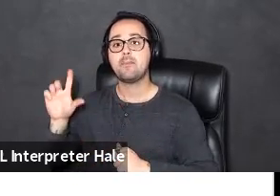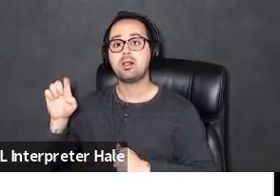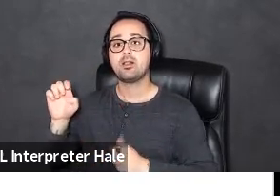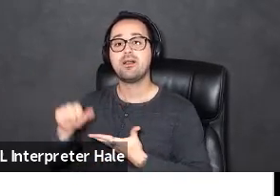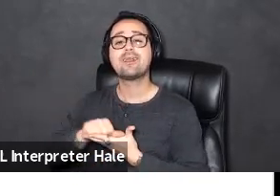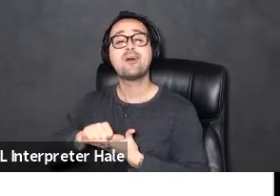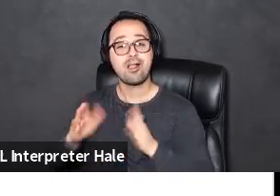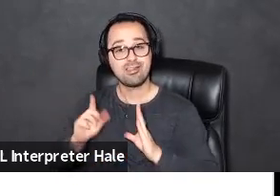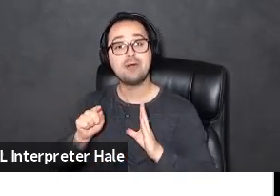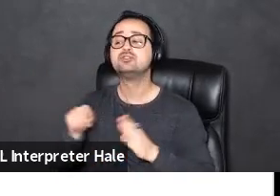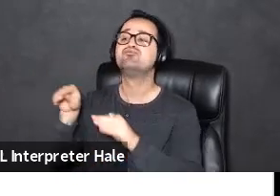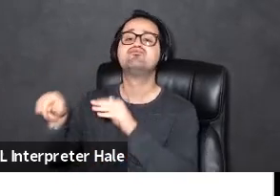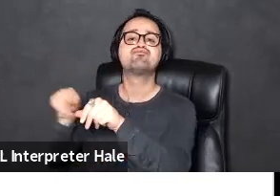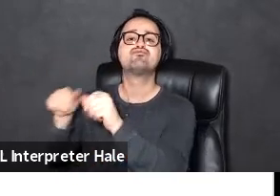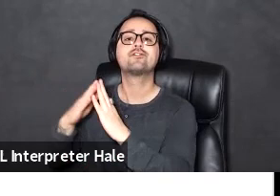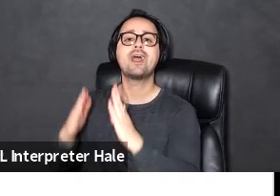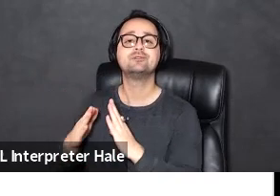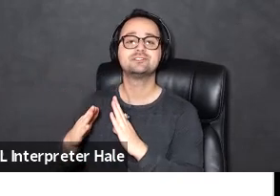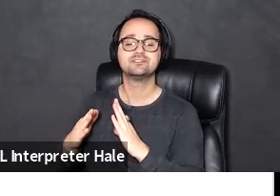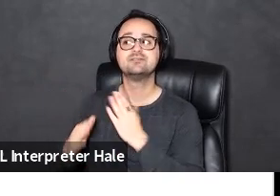to pay for the housing just because it's a